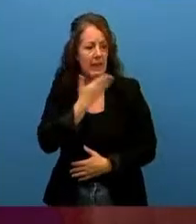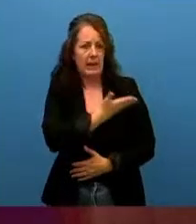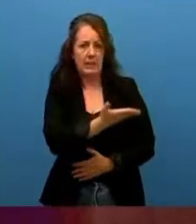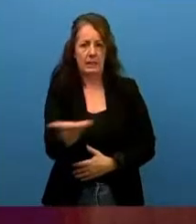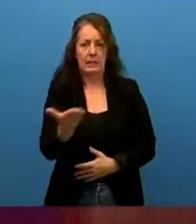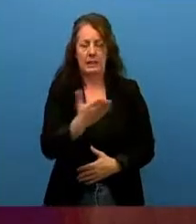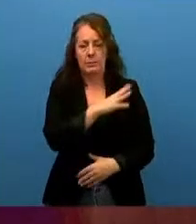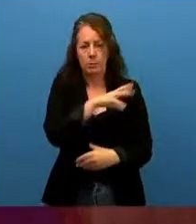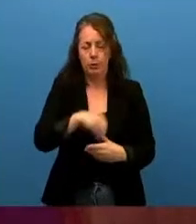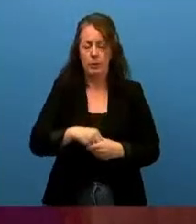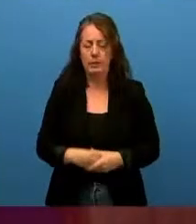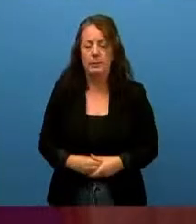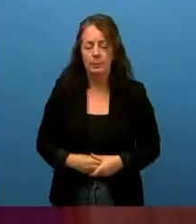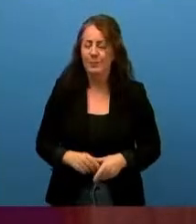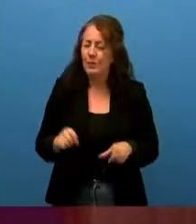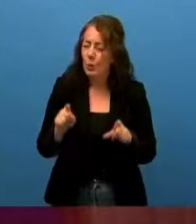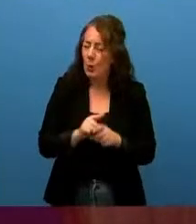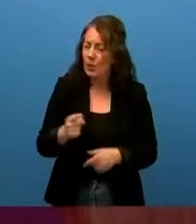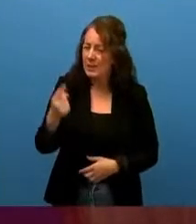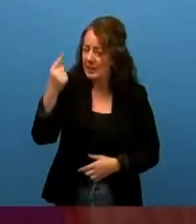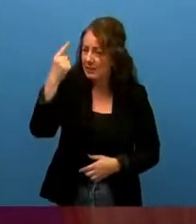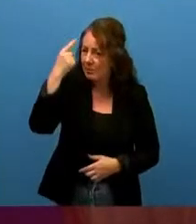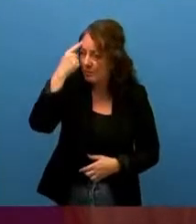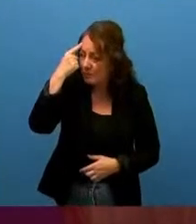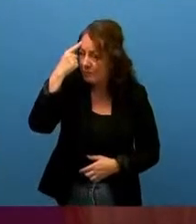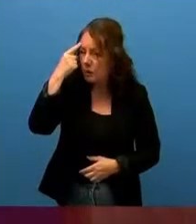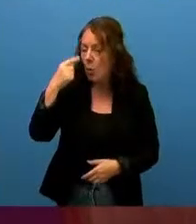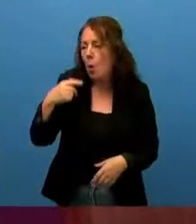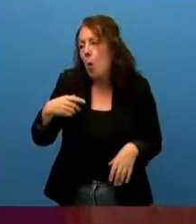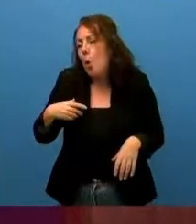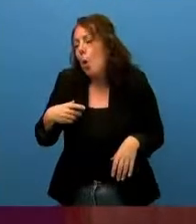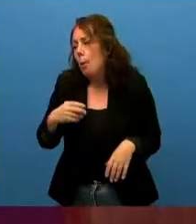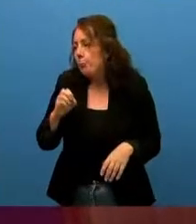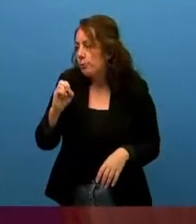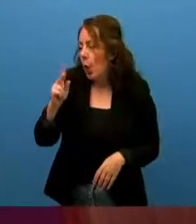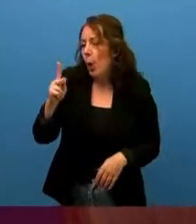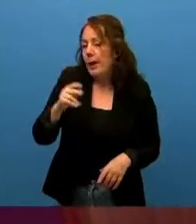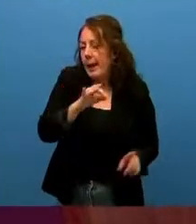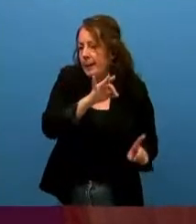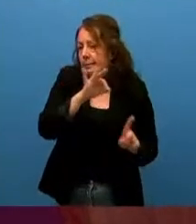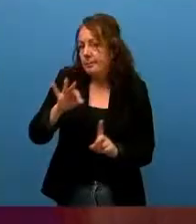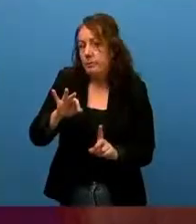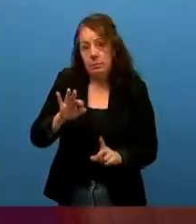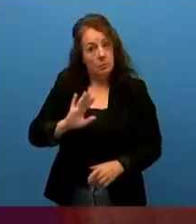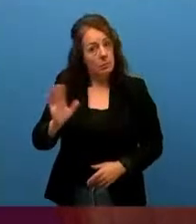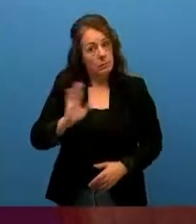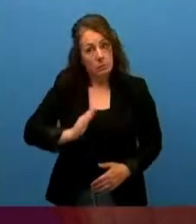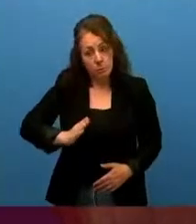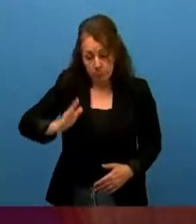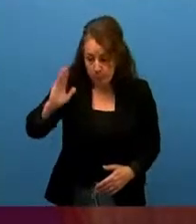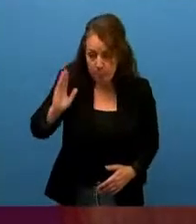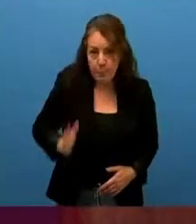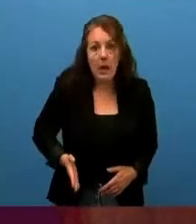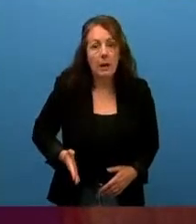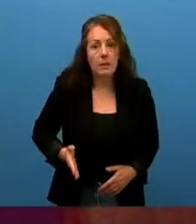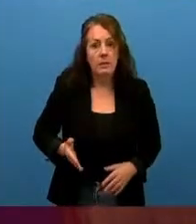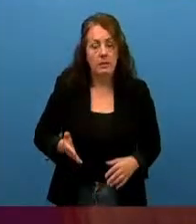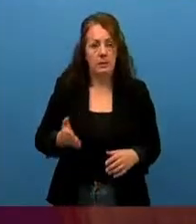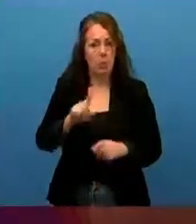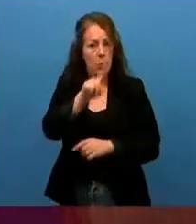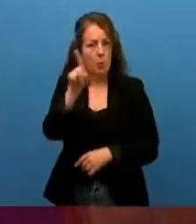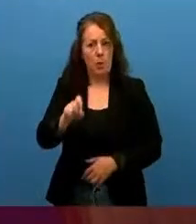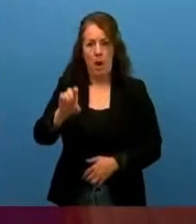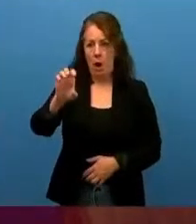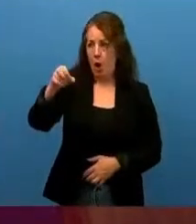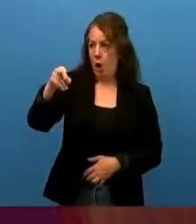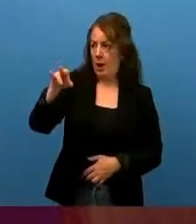an option, but an obligation under the EMRIP. Let me conclude by expressing our full support for the